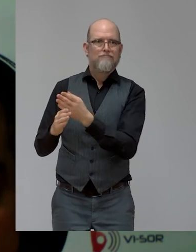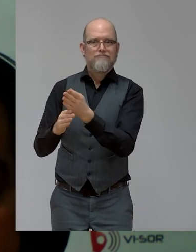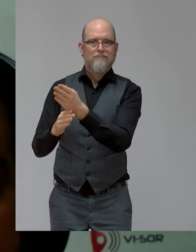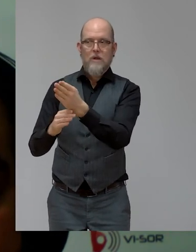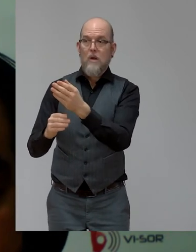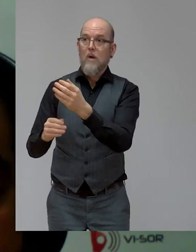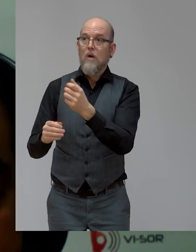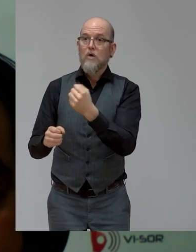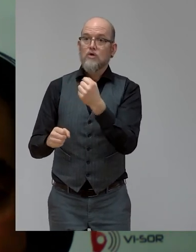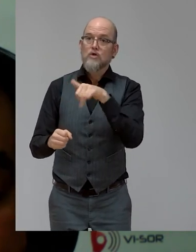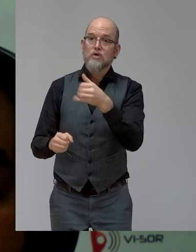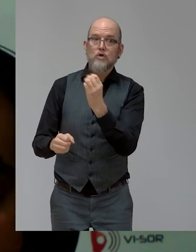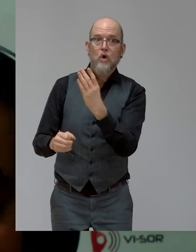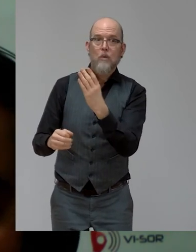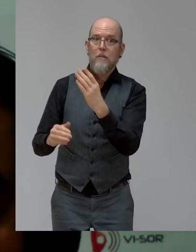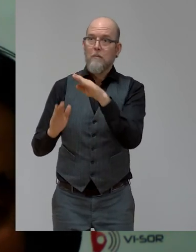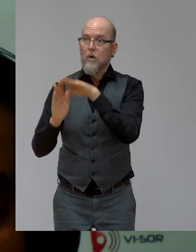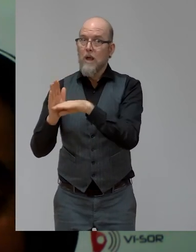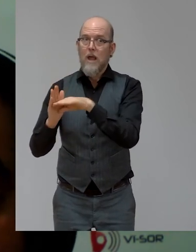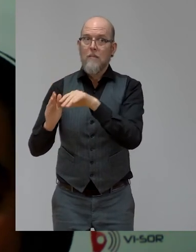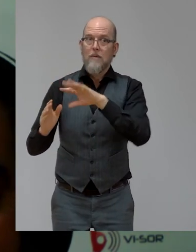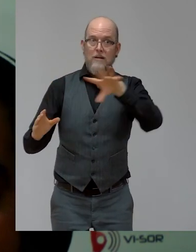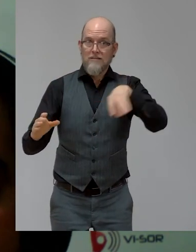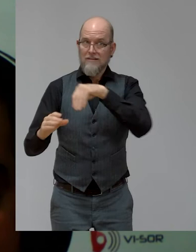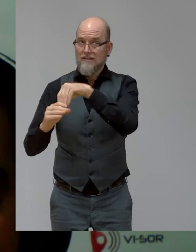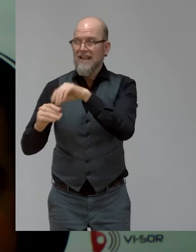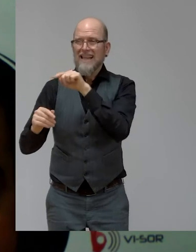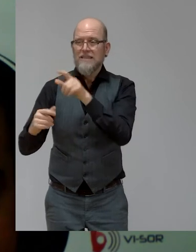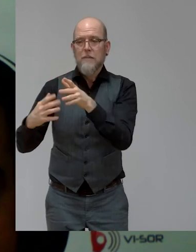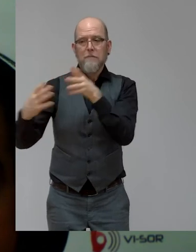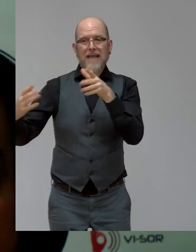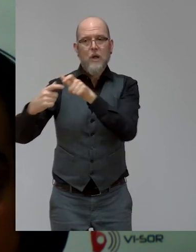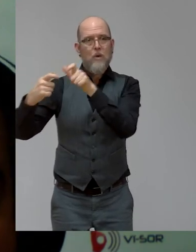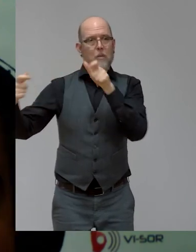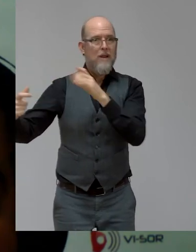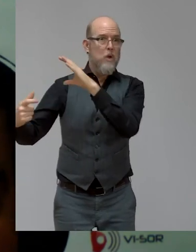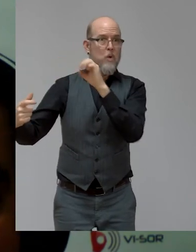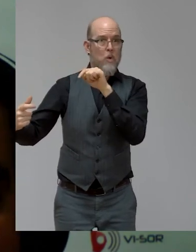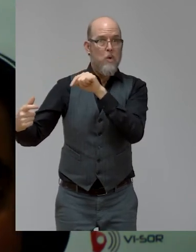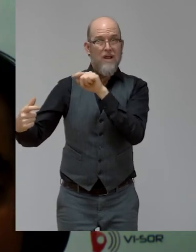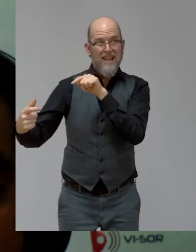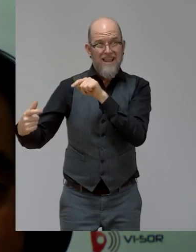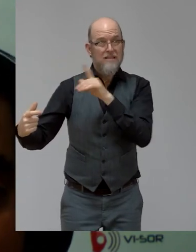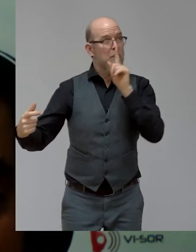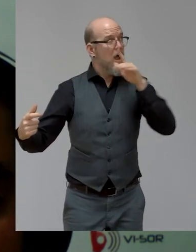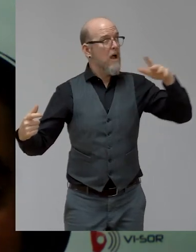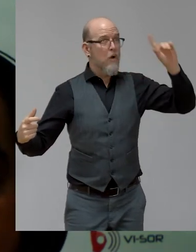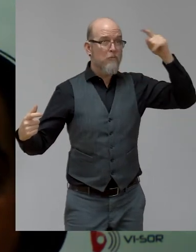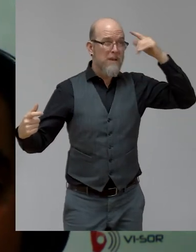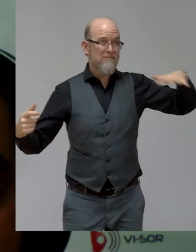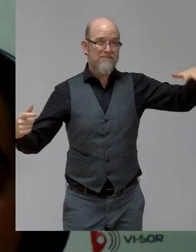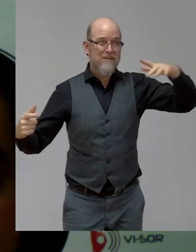programs in these companies. The articulation of both sectors, the commitment of both